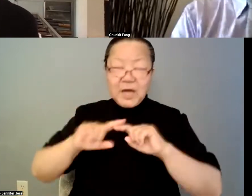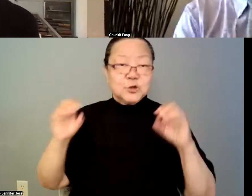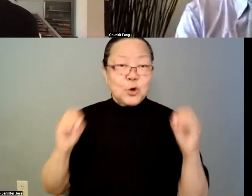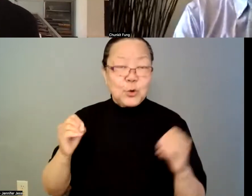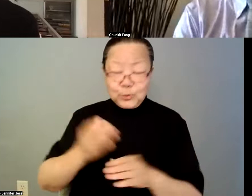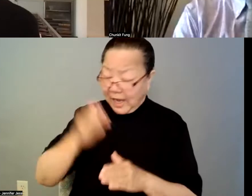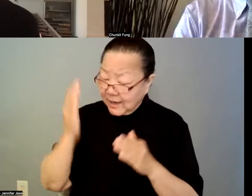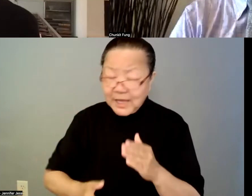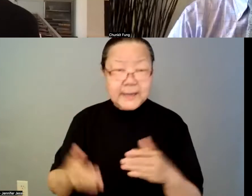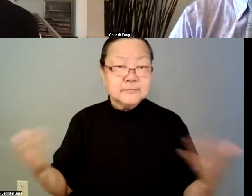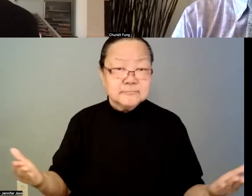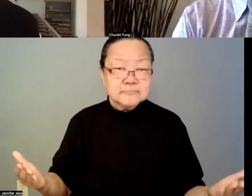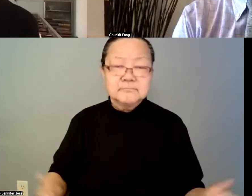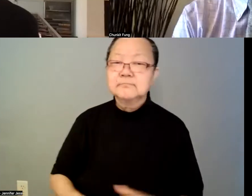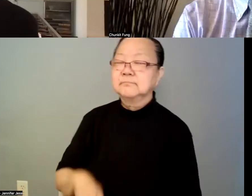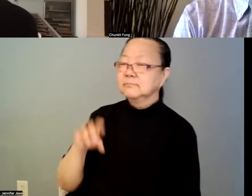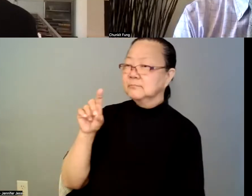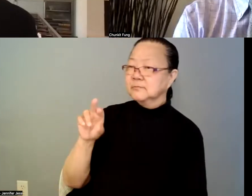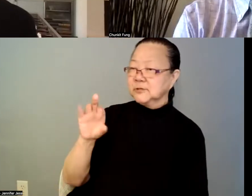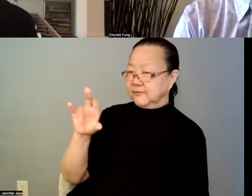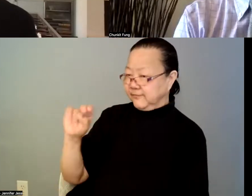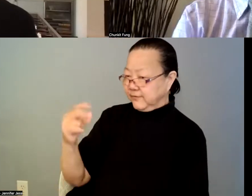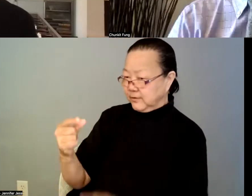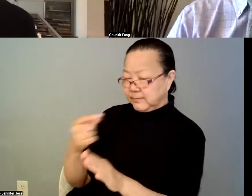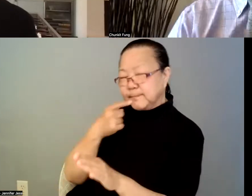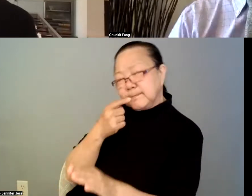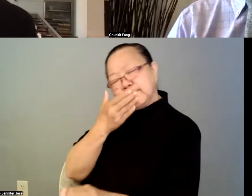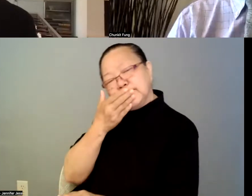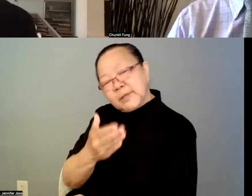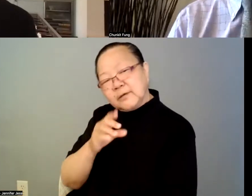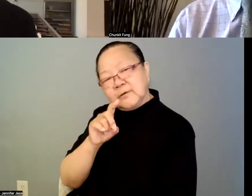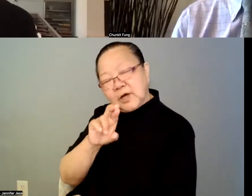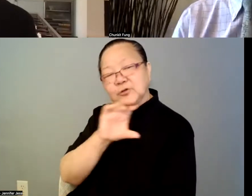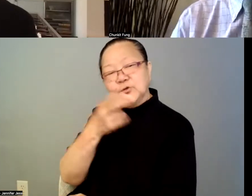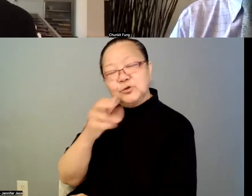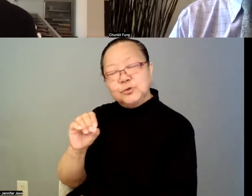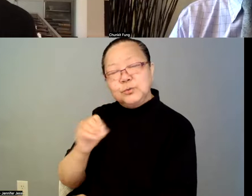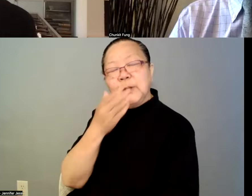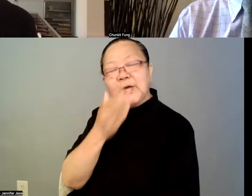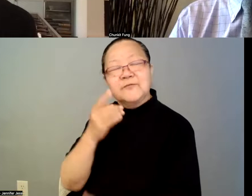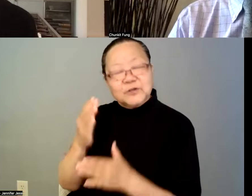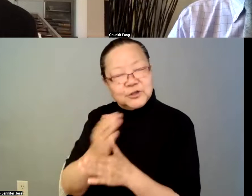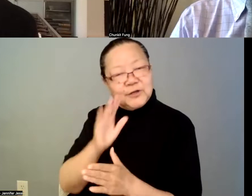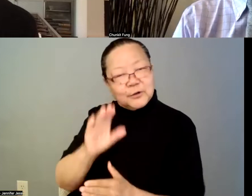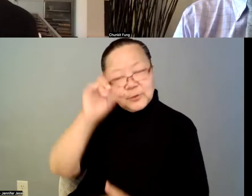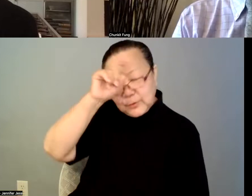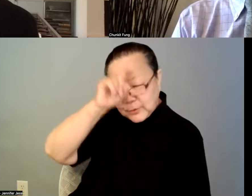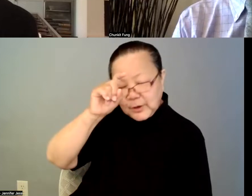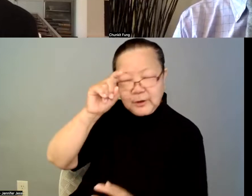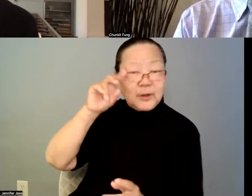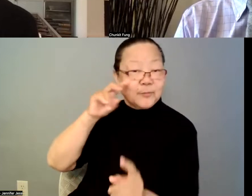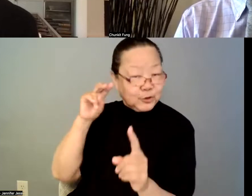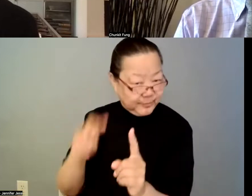Thank you so much, Dr. Choo. We really enjoyed your talk. Thank you for sharing your insight and perspective. Thank you for